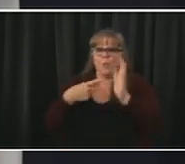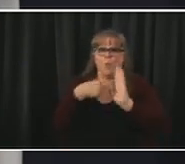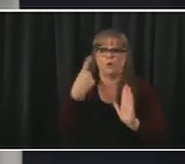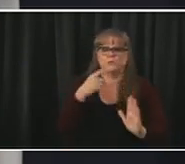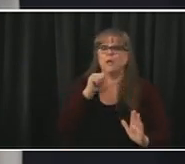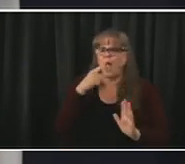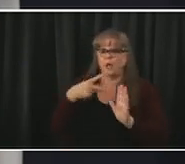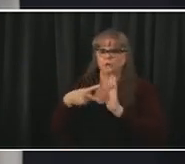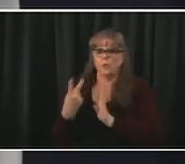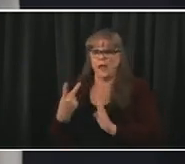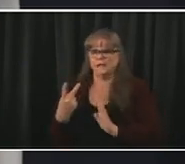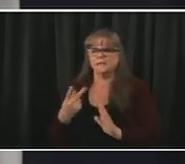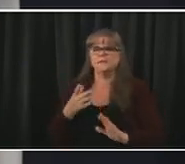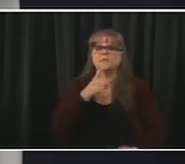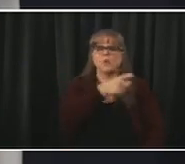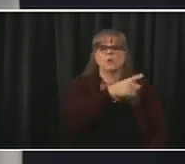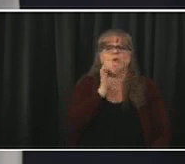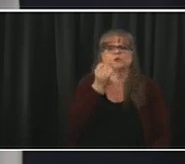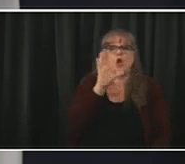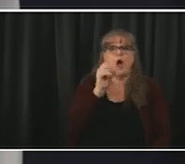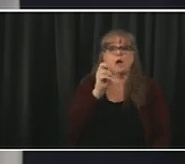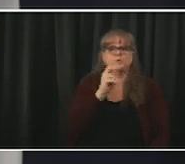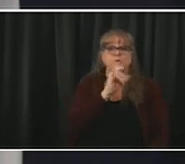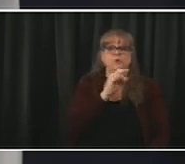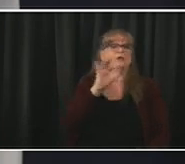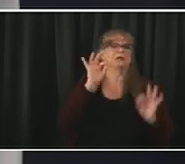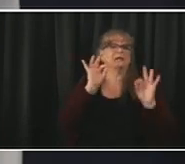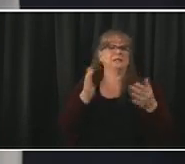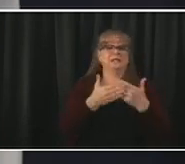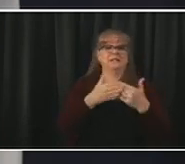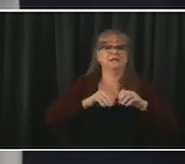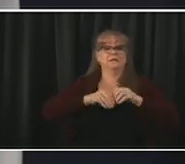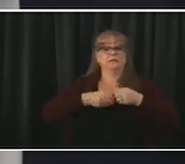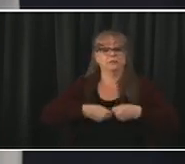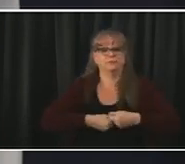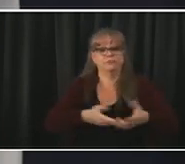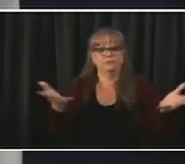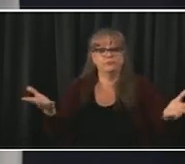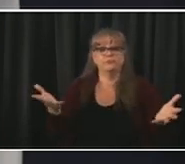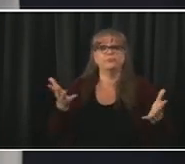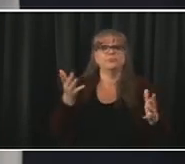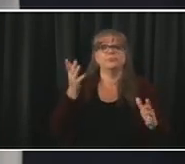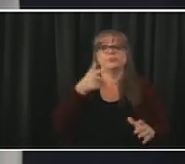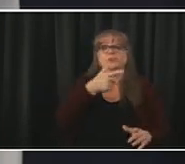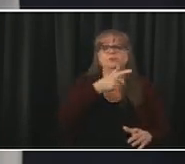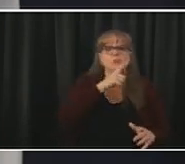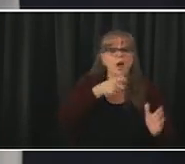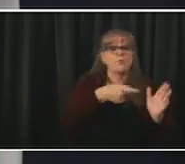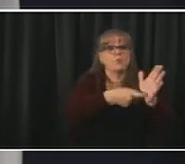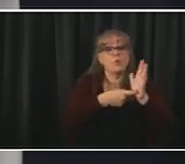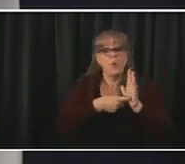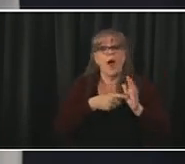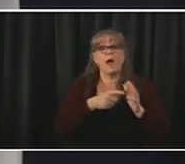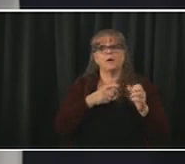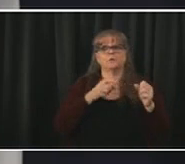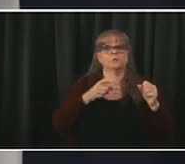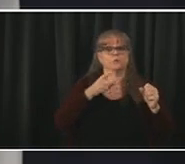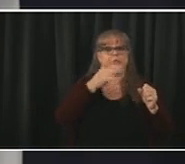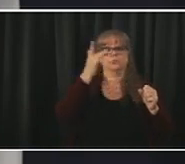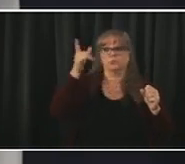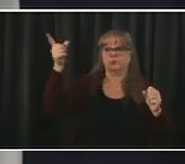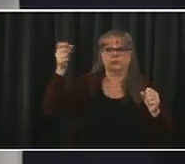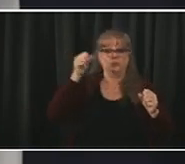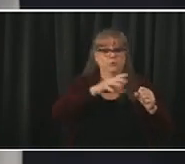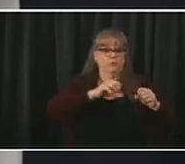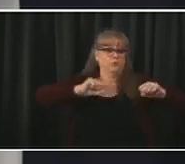the state and even within an urban area because it requires normal refrigeration, neither freezing nor extreme freezing